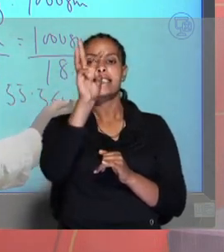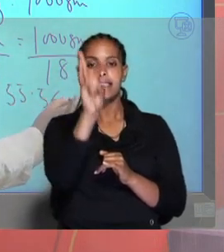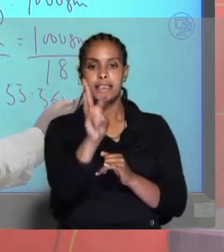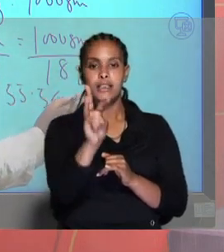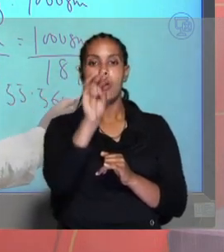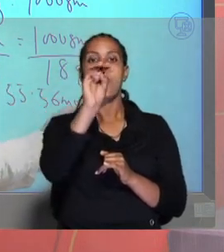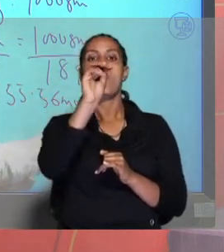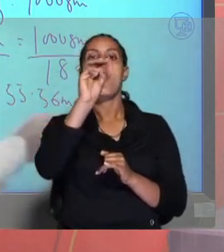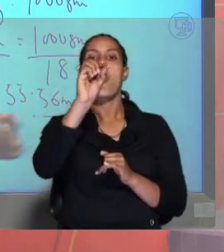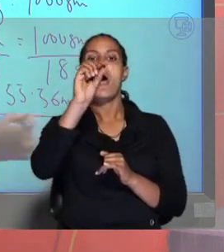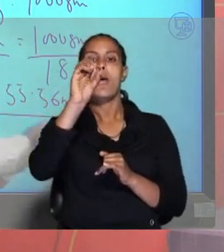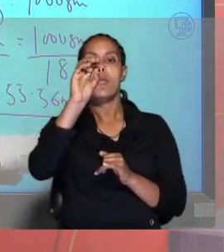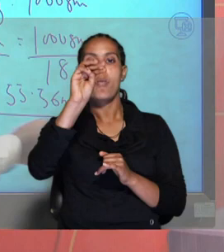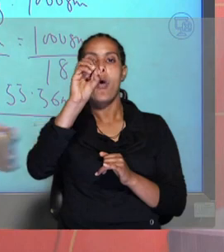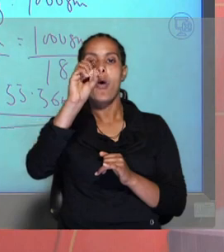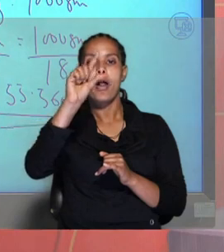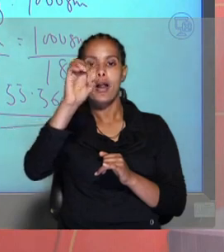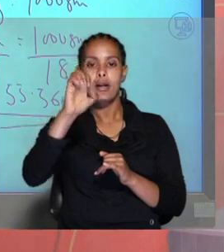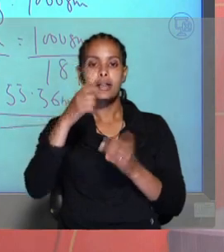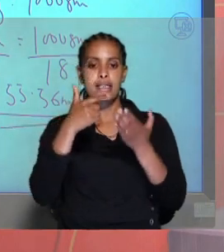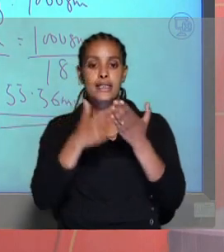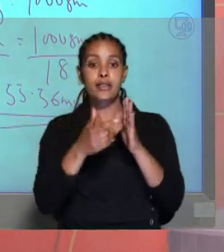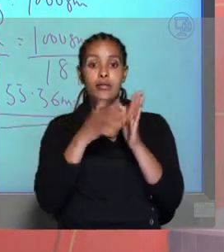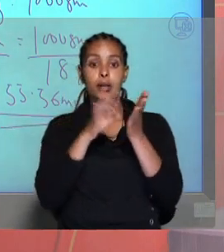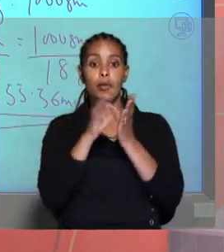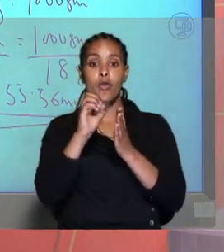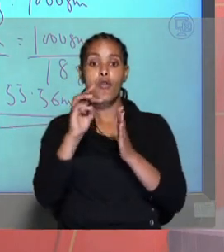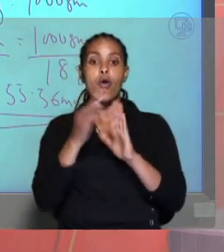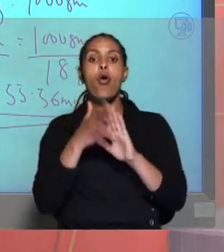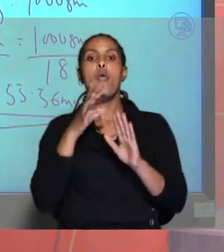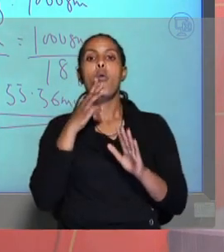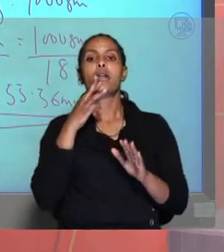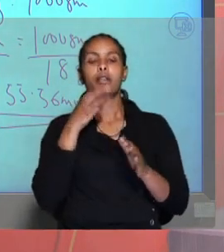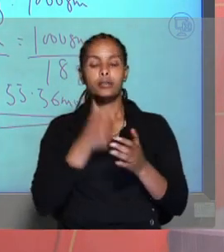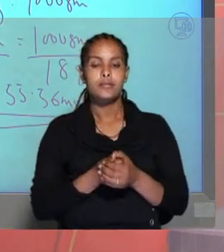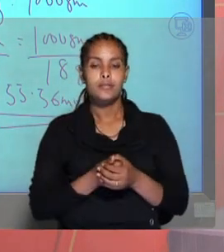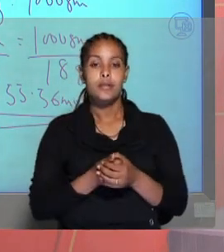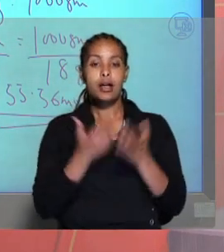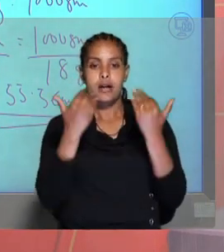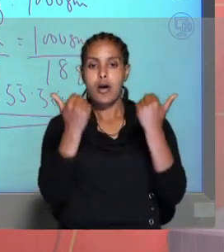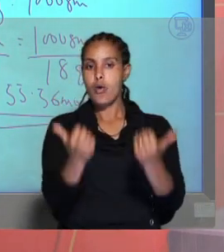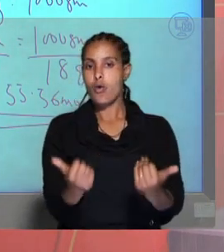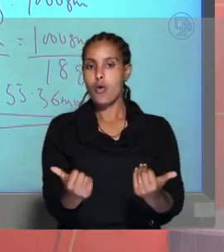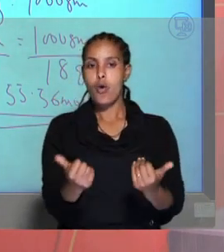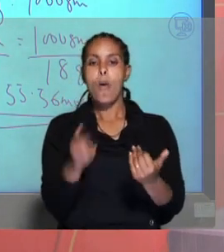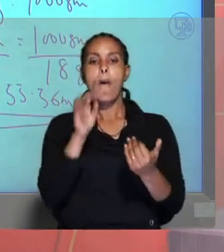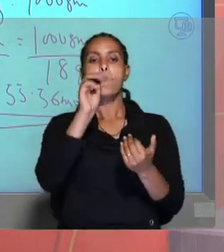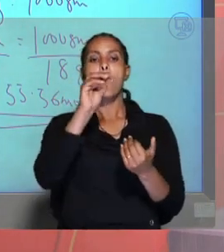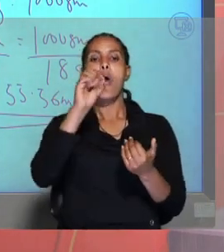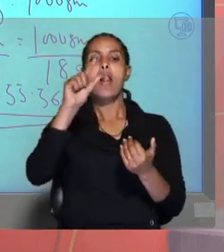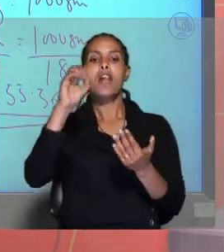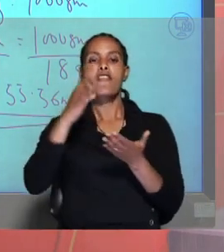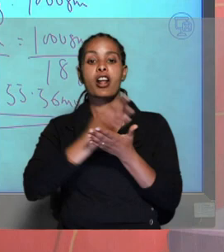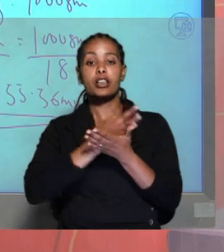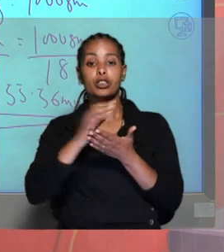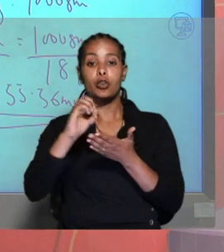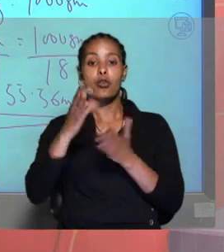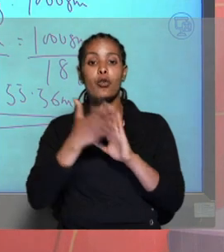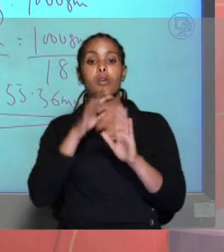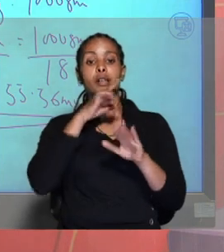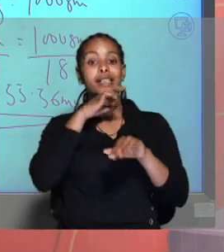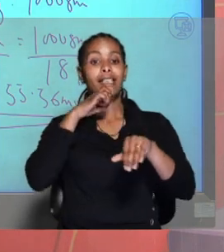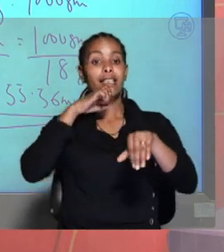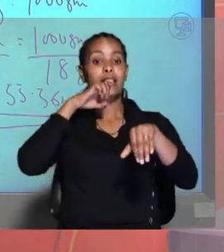55.56 mole. This is number of mole of water. Now, mole fraction of the solute.